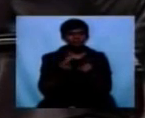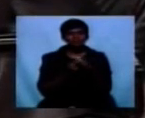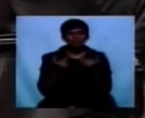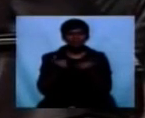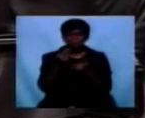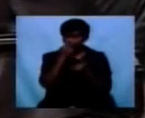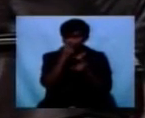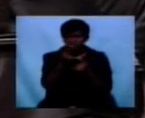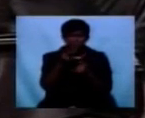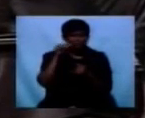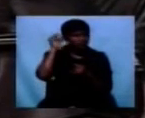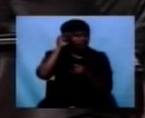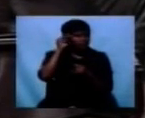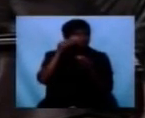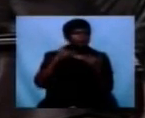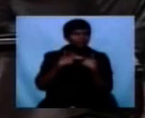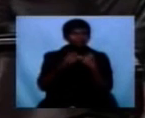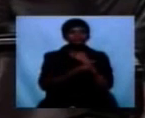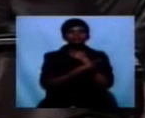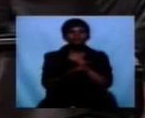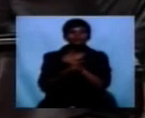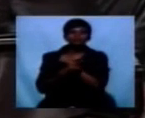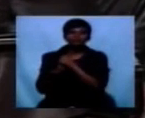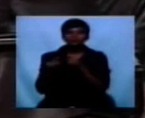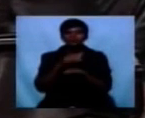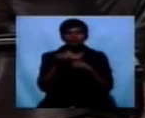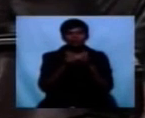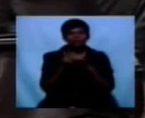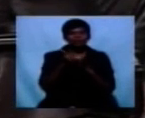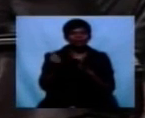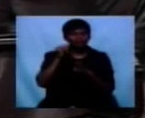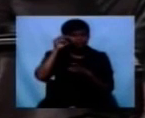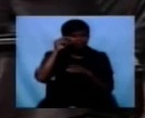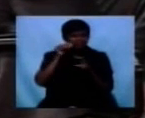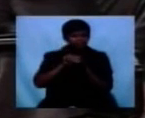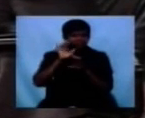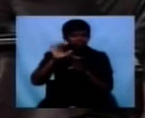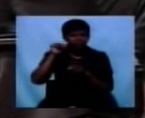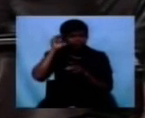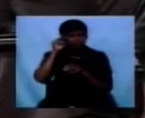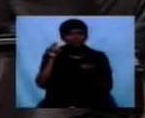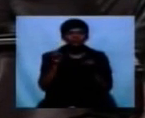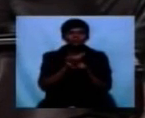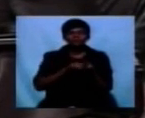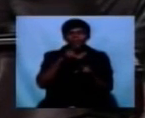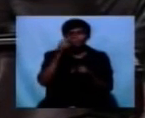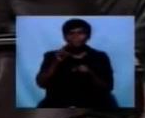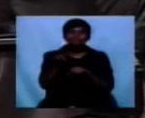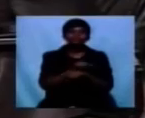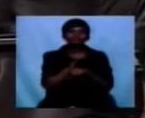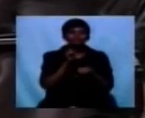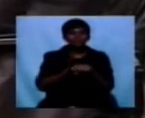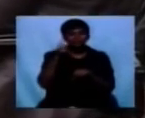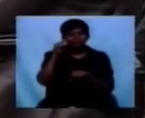having all these departments moving from all other ministries into your ministry. Yes. And that should take a long time for you to